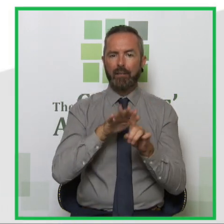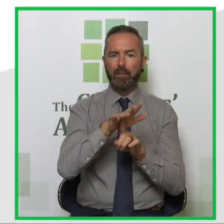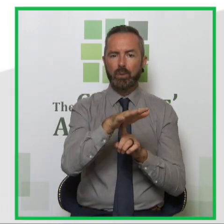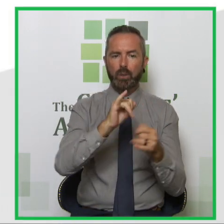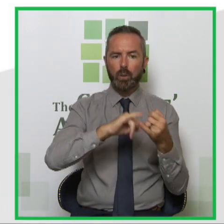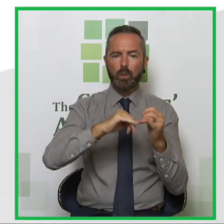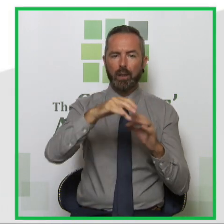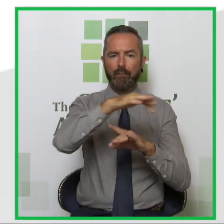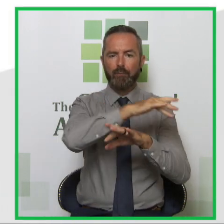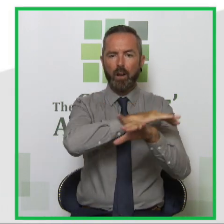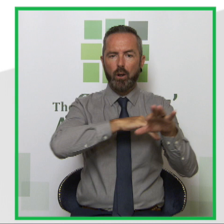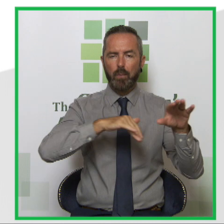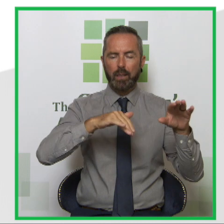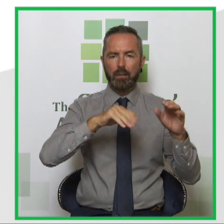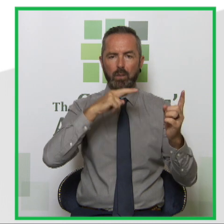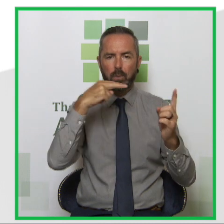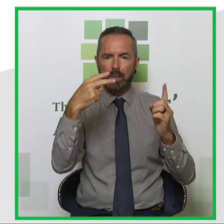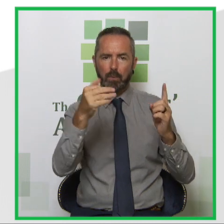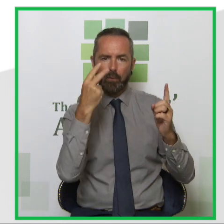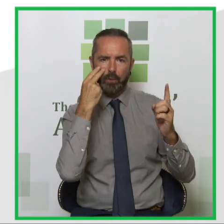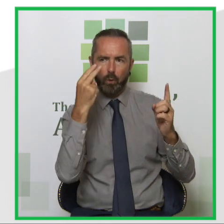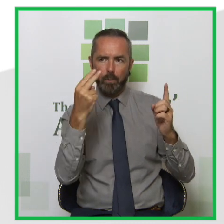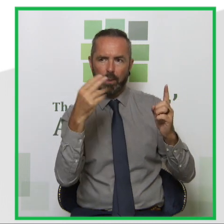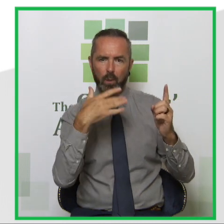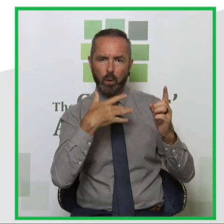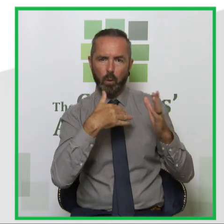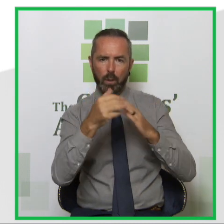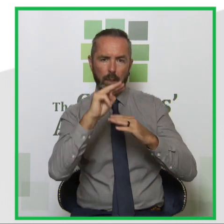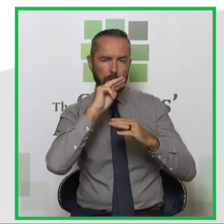environmental factors, their perception of normality. What is